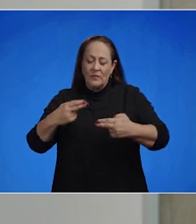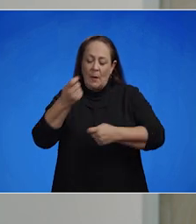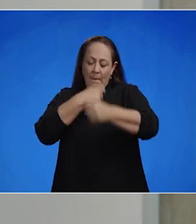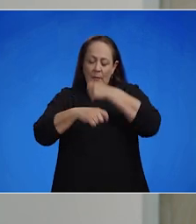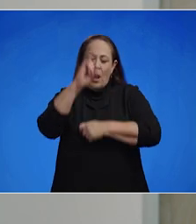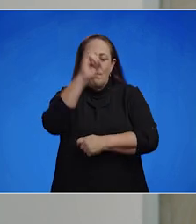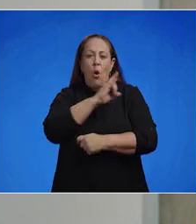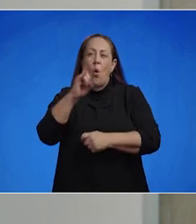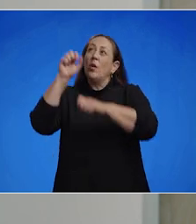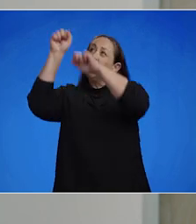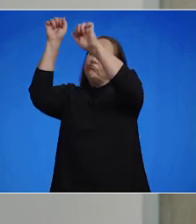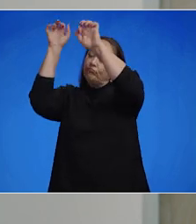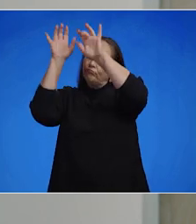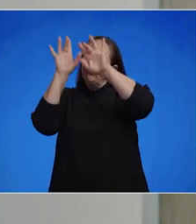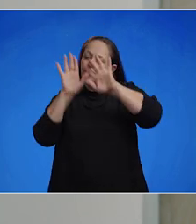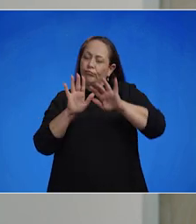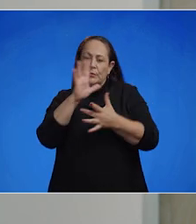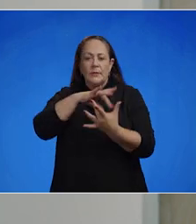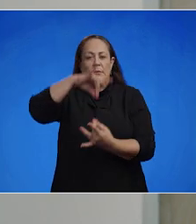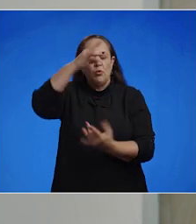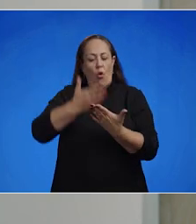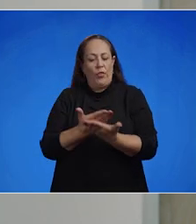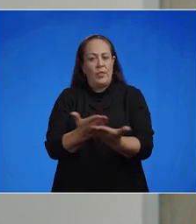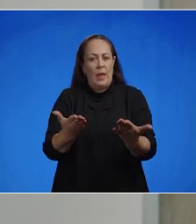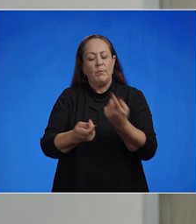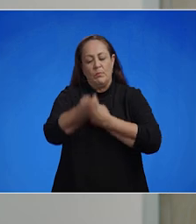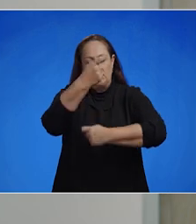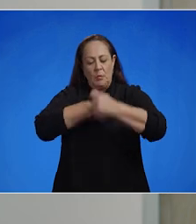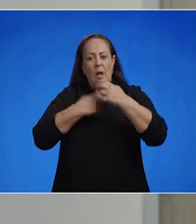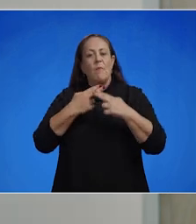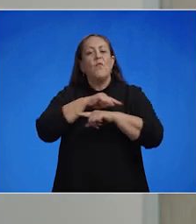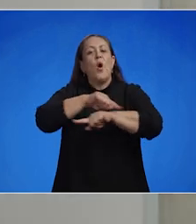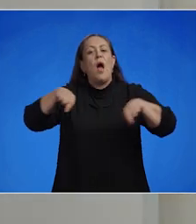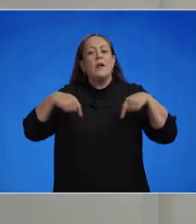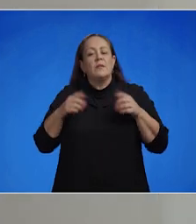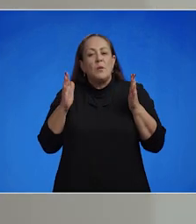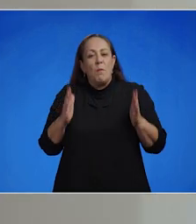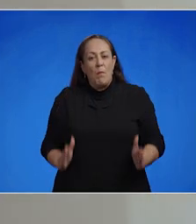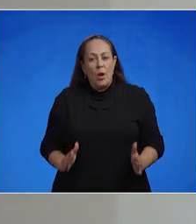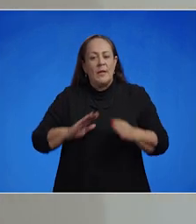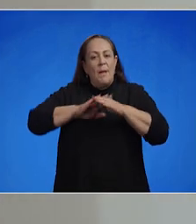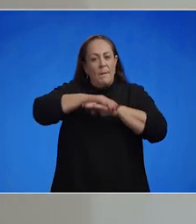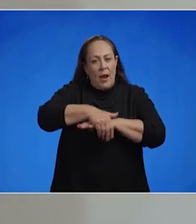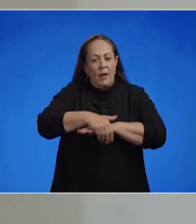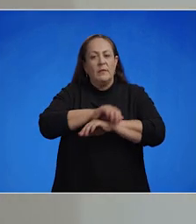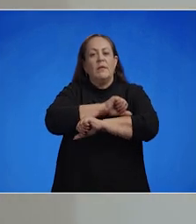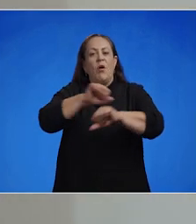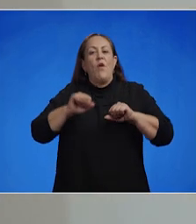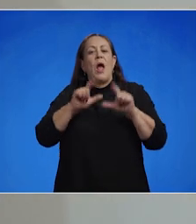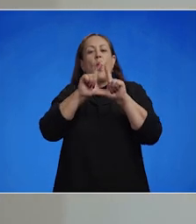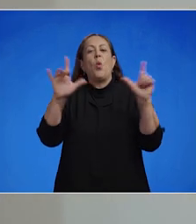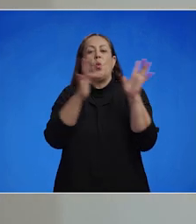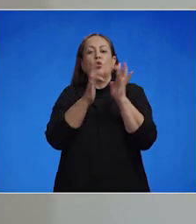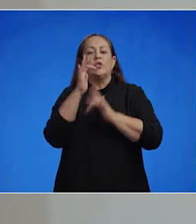sending down your Spirit upon them like the dewfall, so that they may become for us the body and blood of our